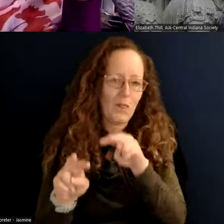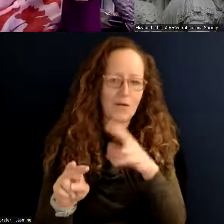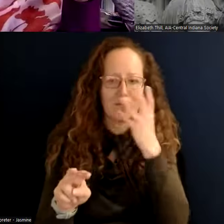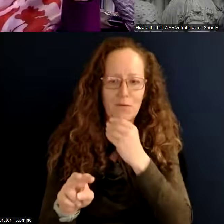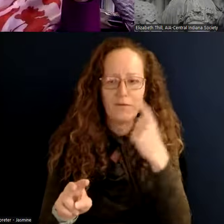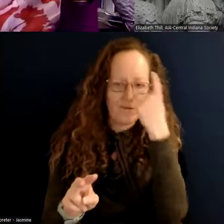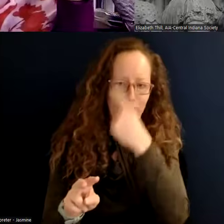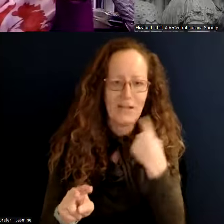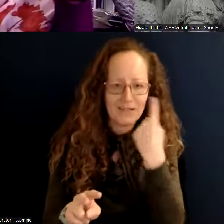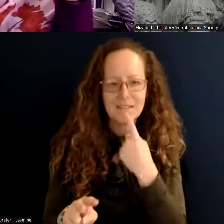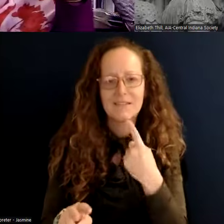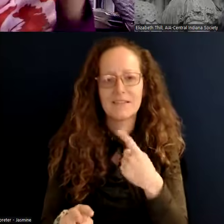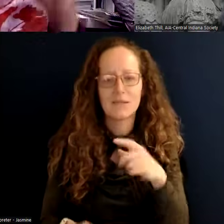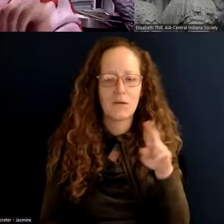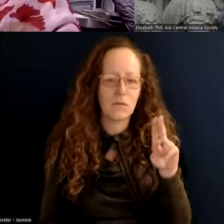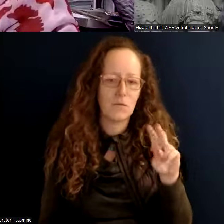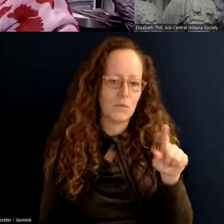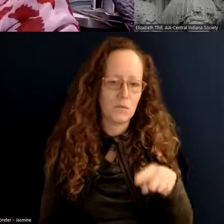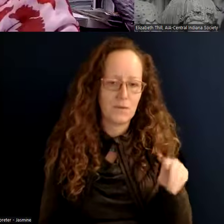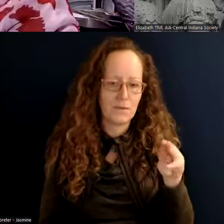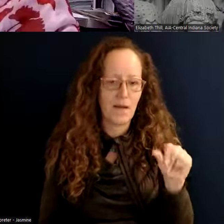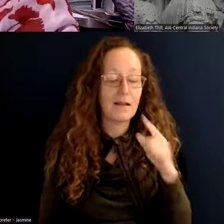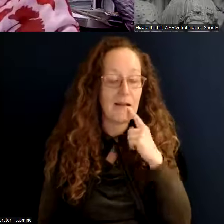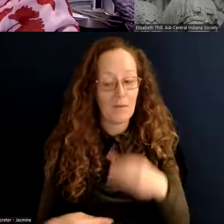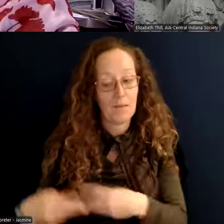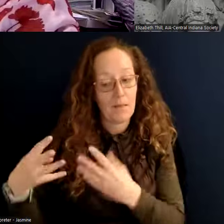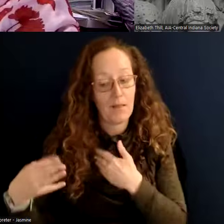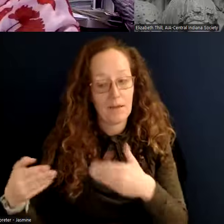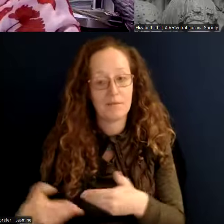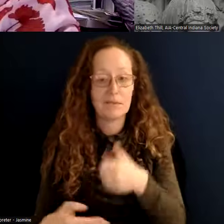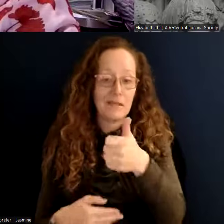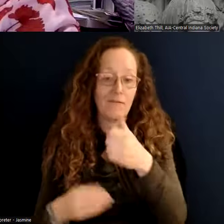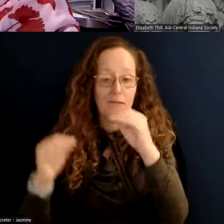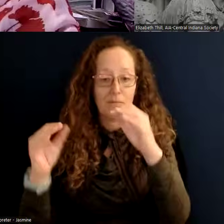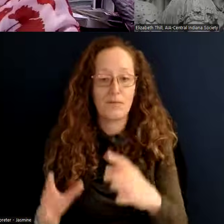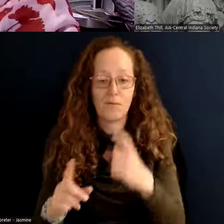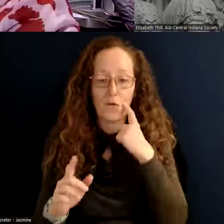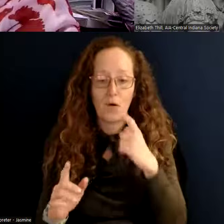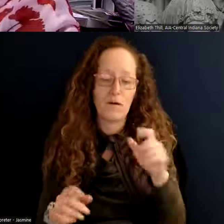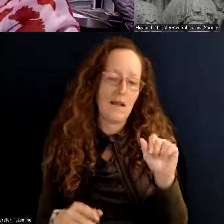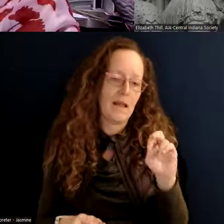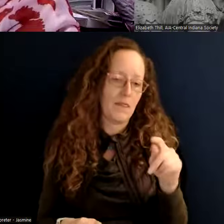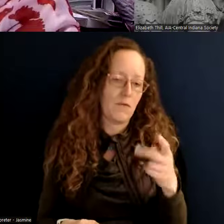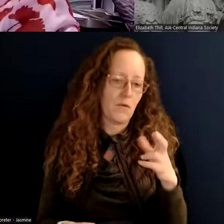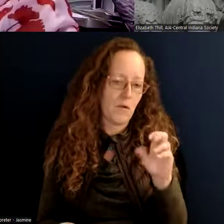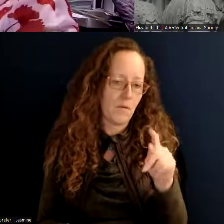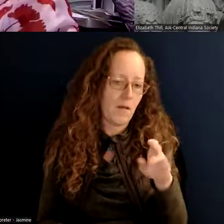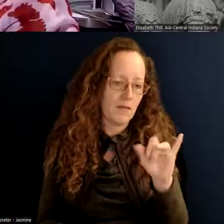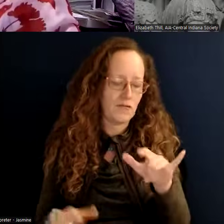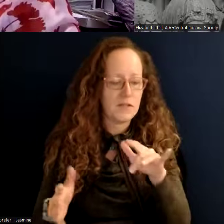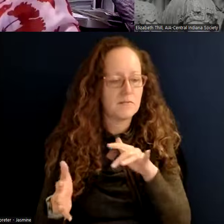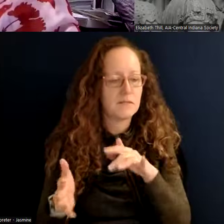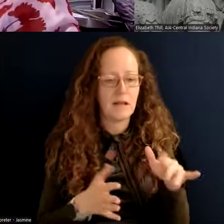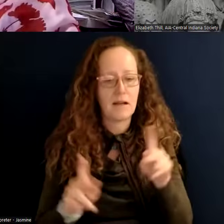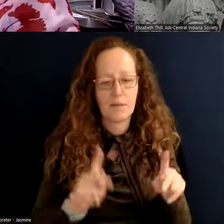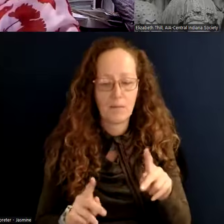face. And I'm going to pull up my introduction. She is a professor of anthropology and urban studies at the Pratt Institute in